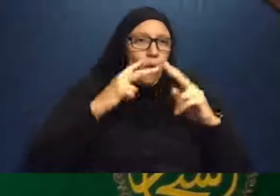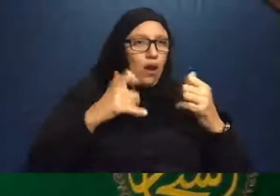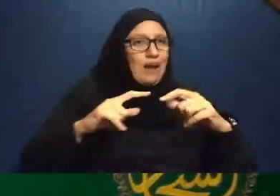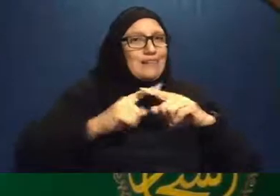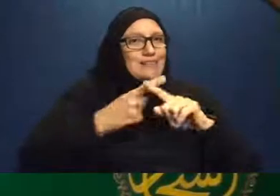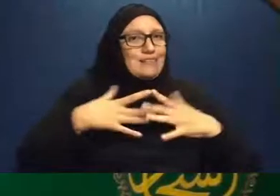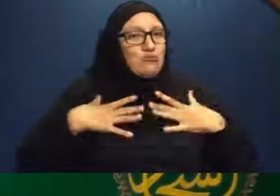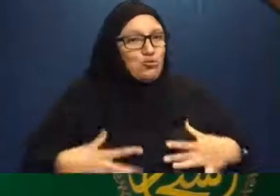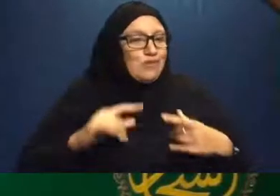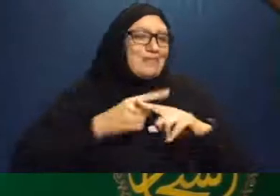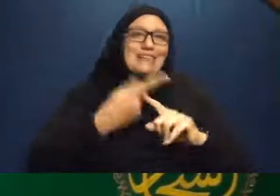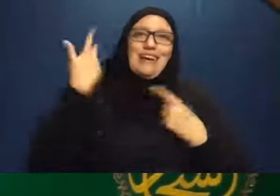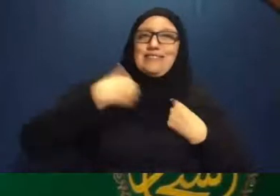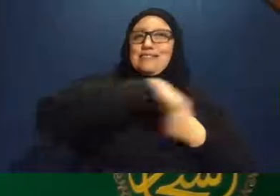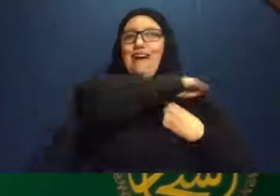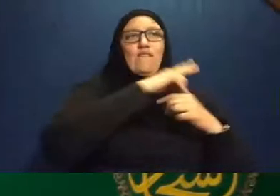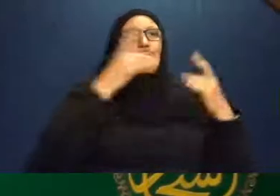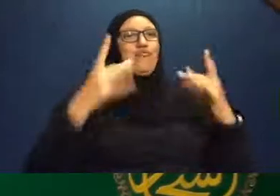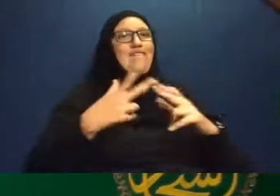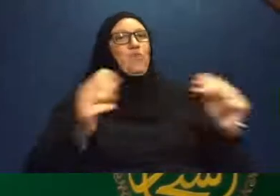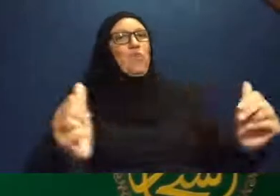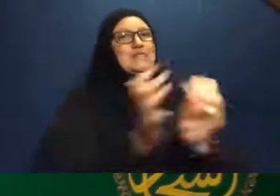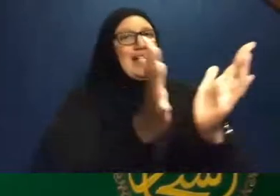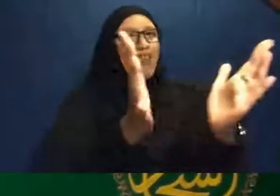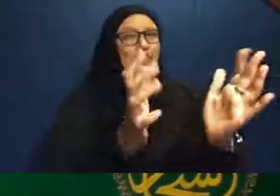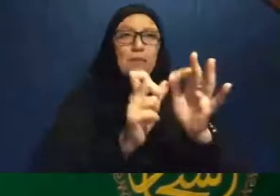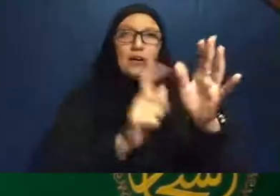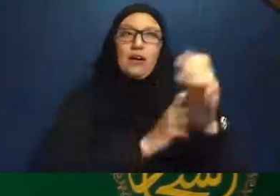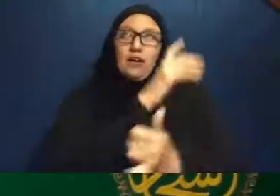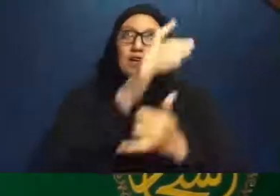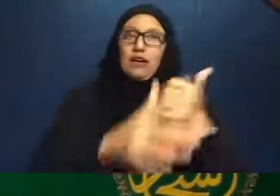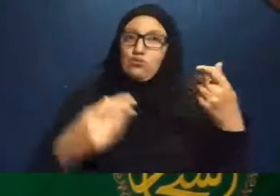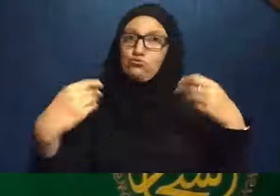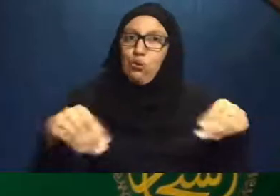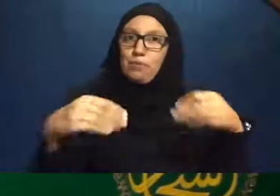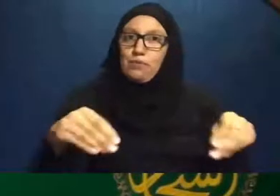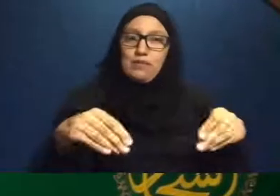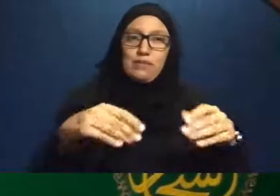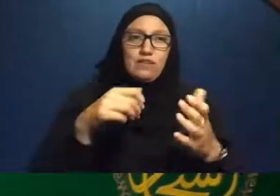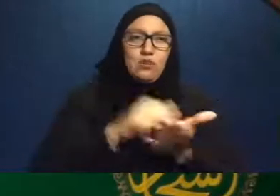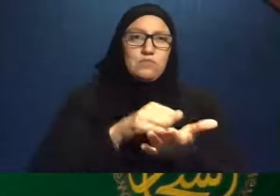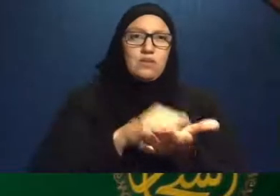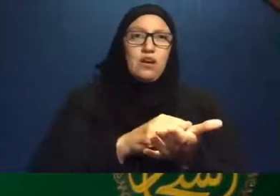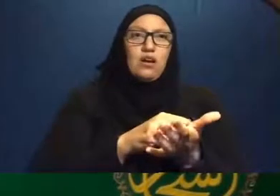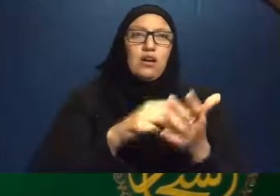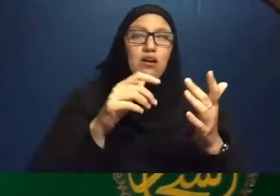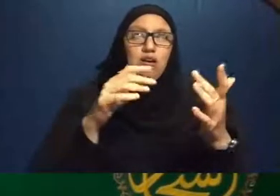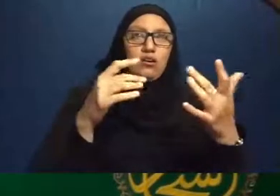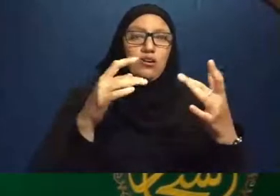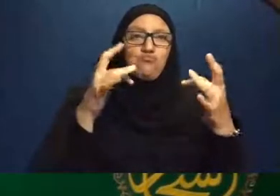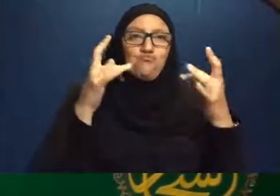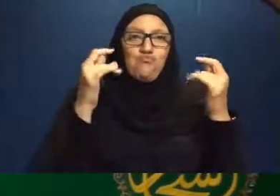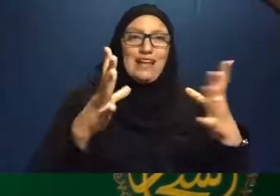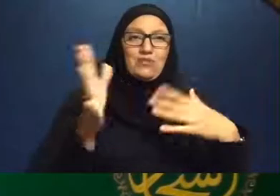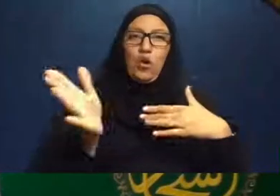she is knitting a shirt or a scarf or something to sell. By the time that the shops are closing, she